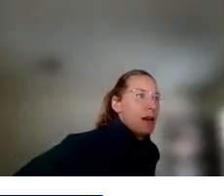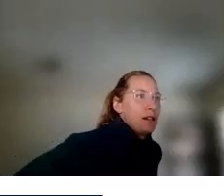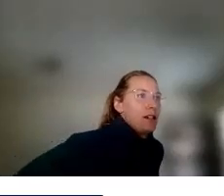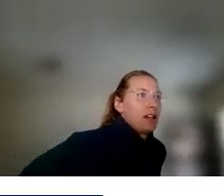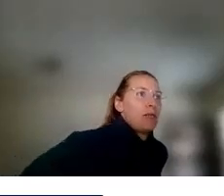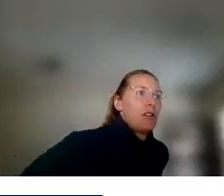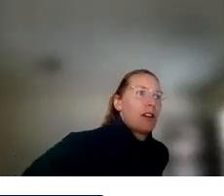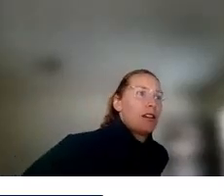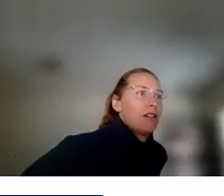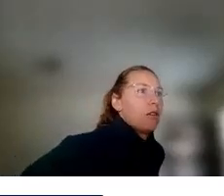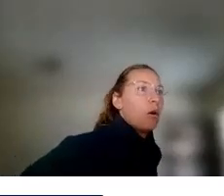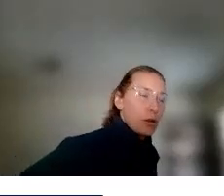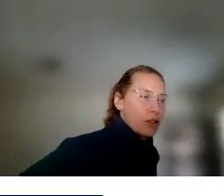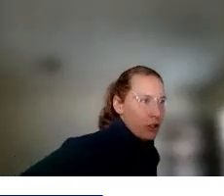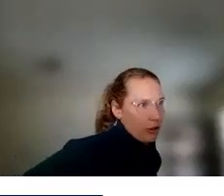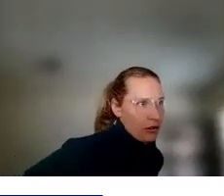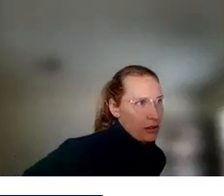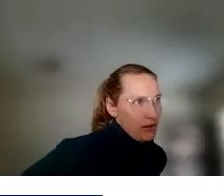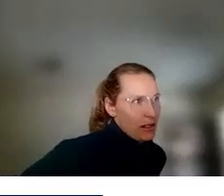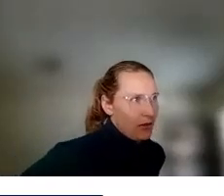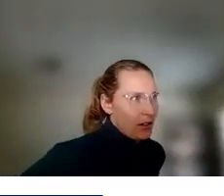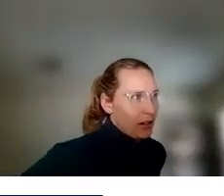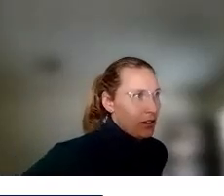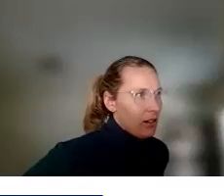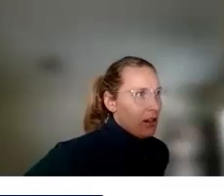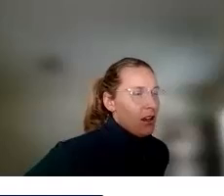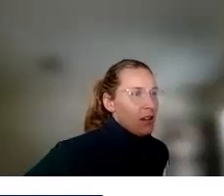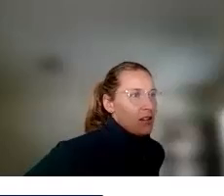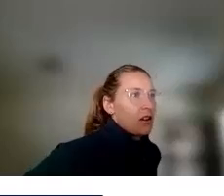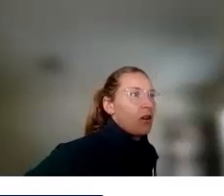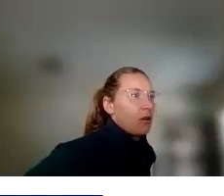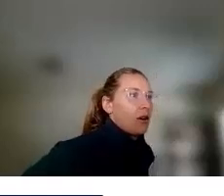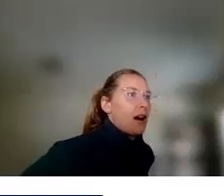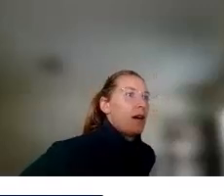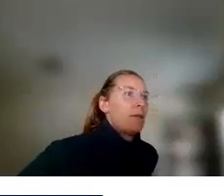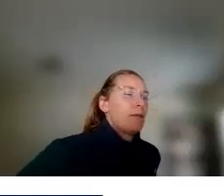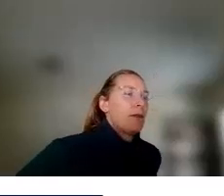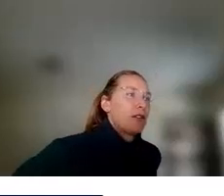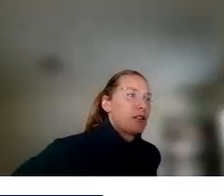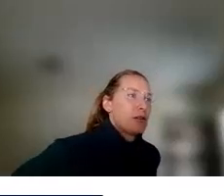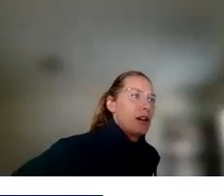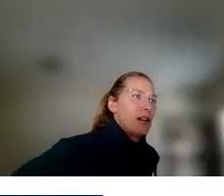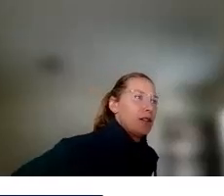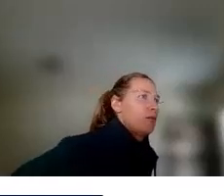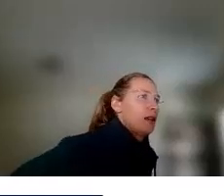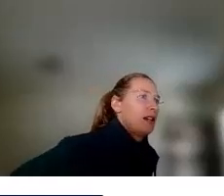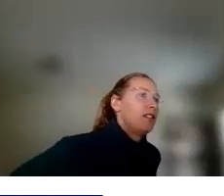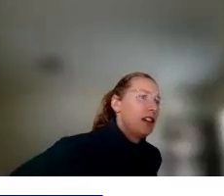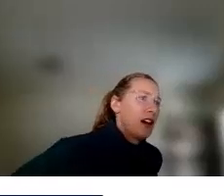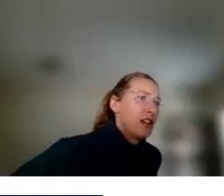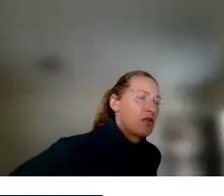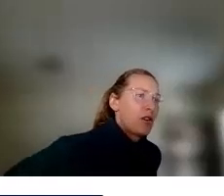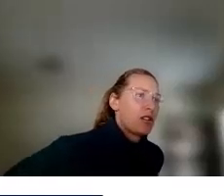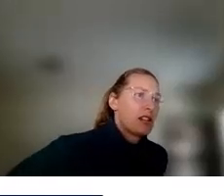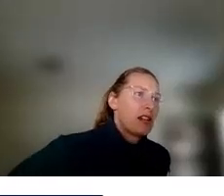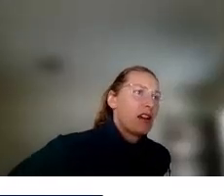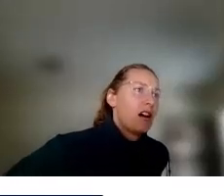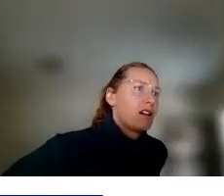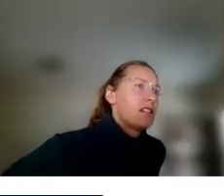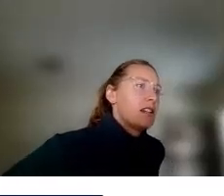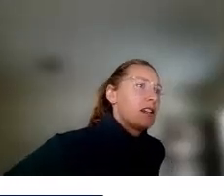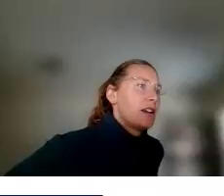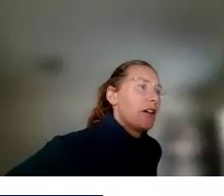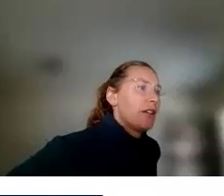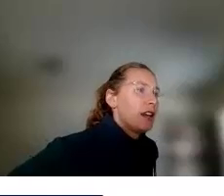for independently communicative older children specifically. So the first one would be Olivia is